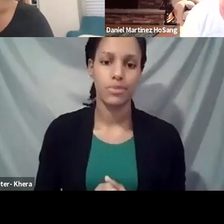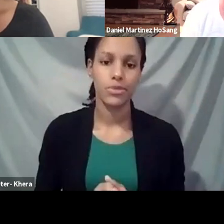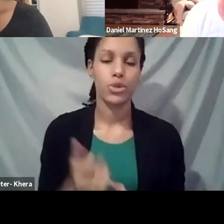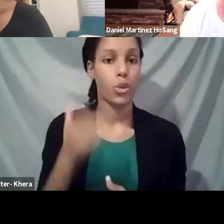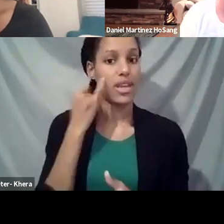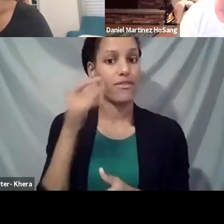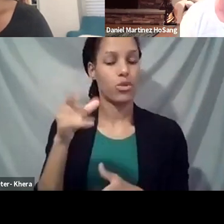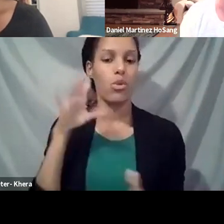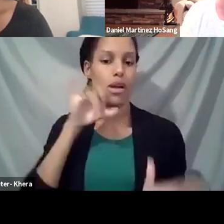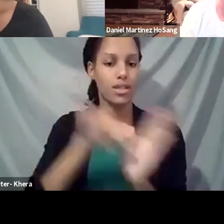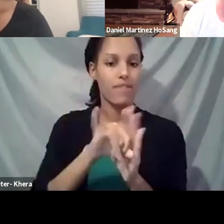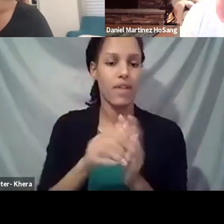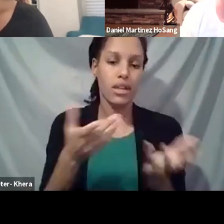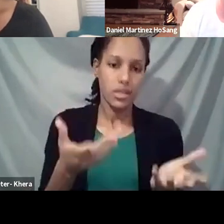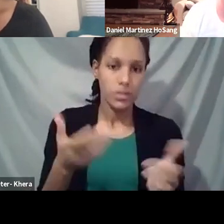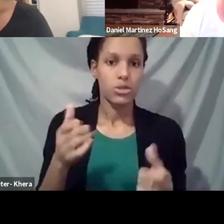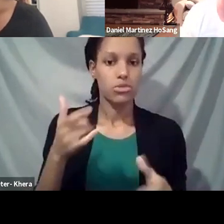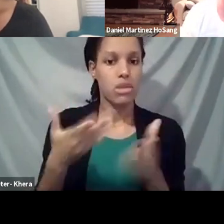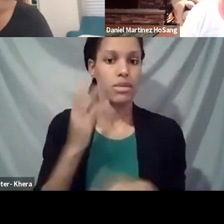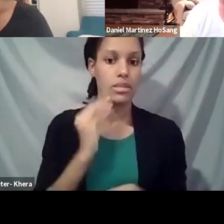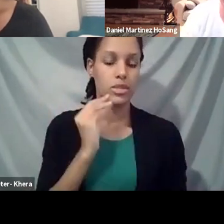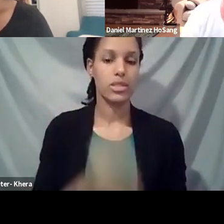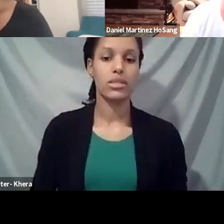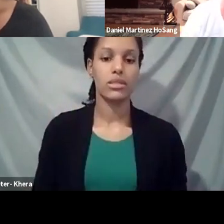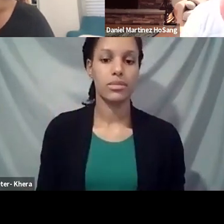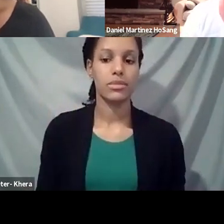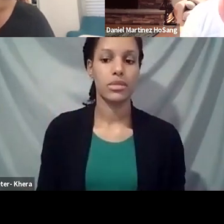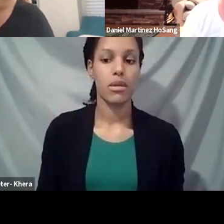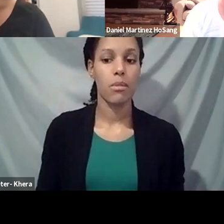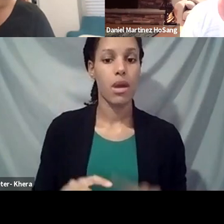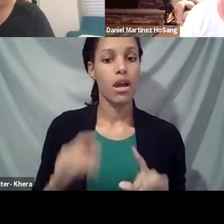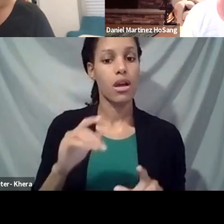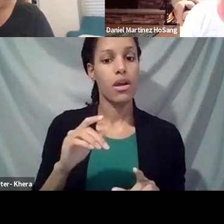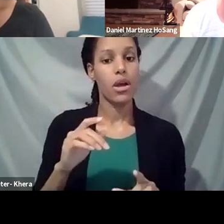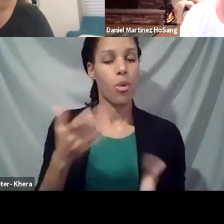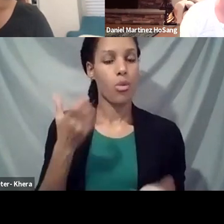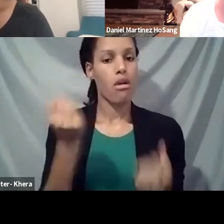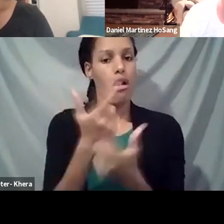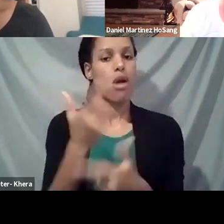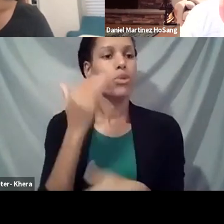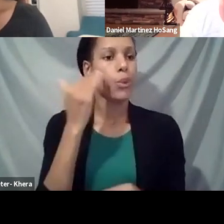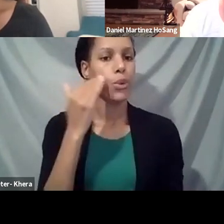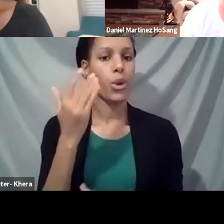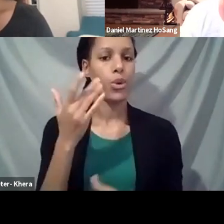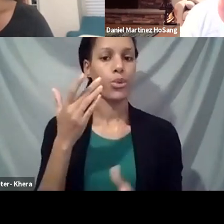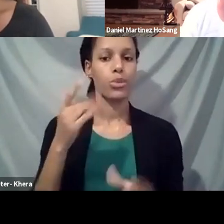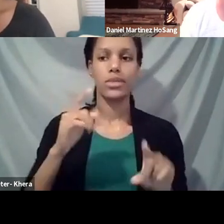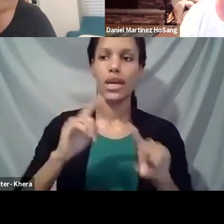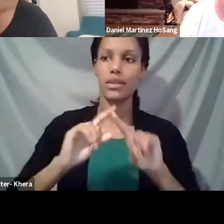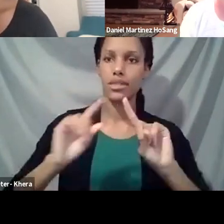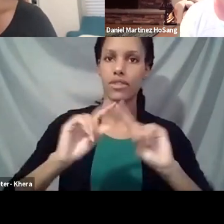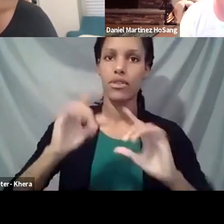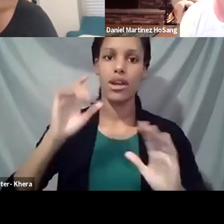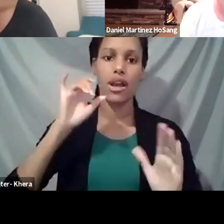or inhabit it. But on the other hand, we all know such identities are never rooted in a single experience